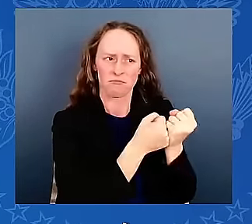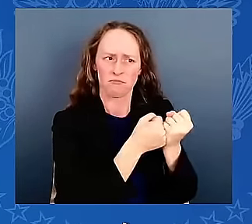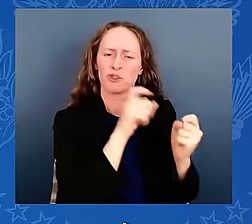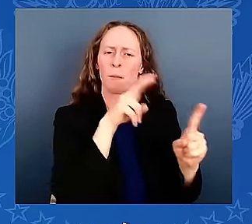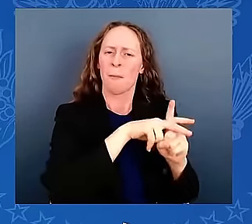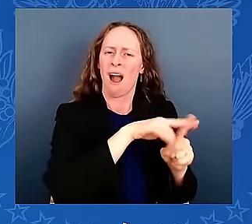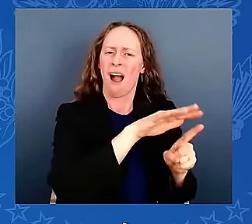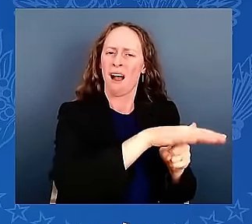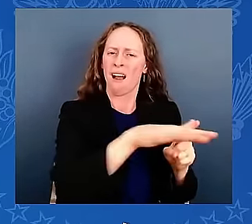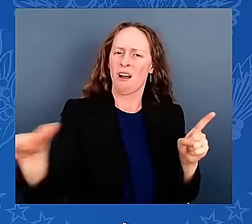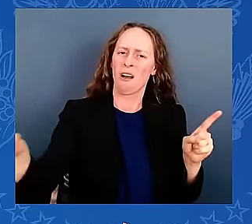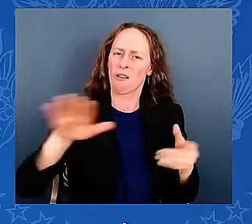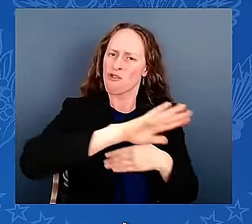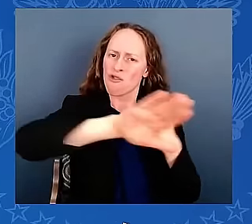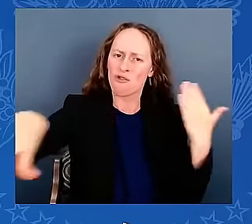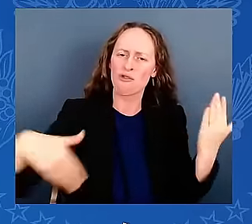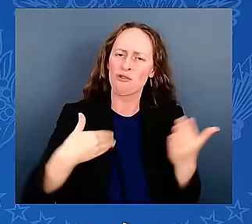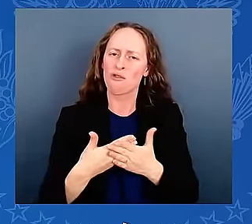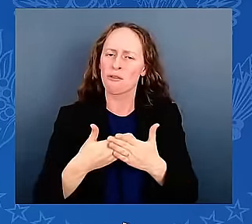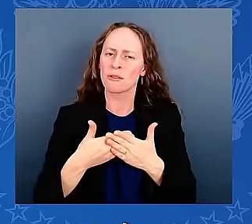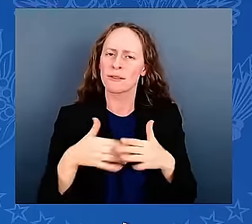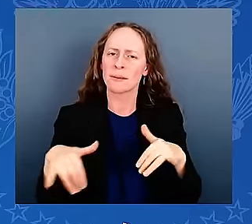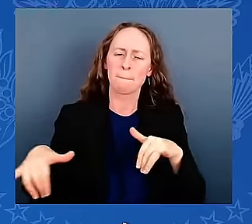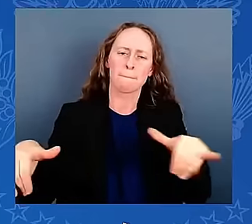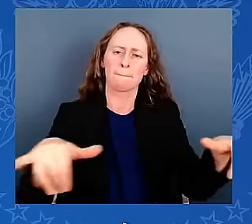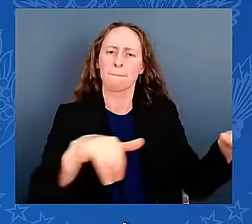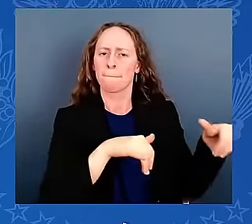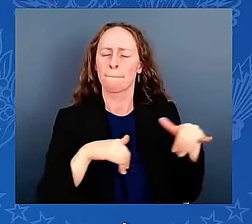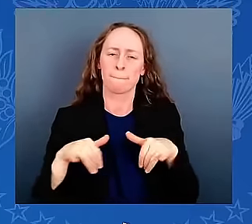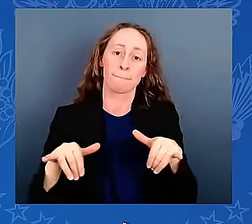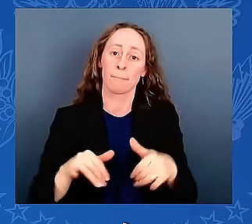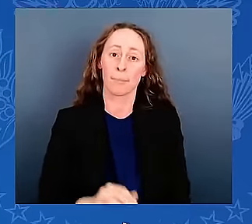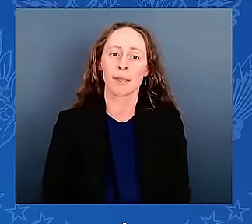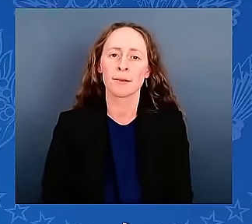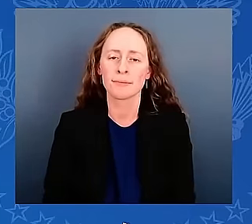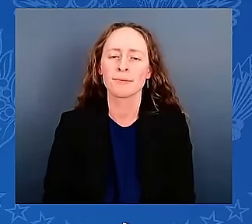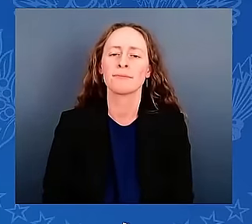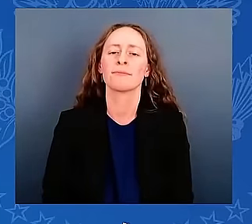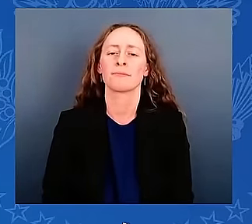If we're going to speak about violence, we're going to speak about guns.